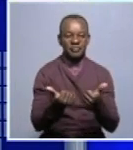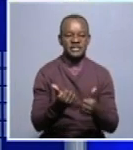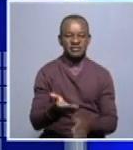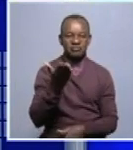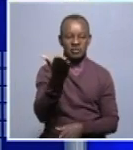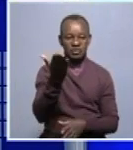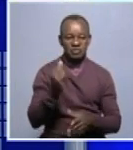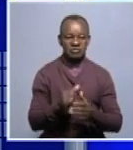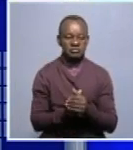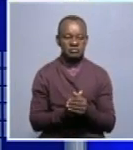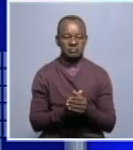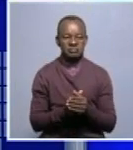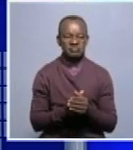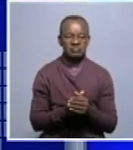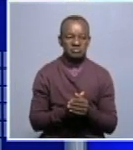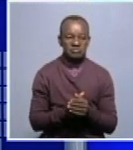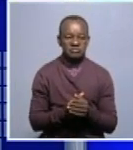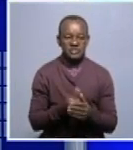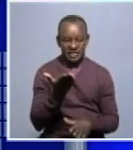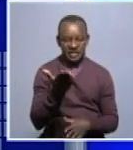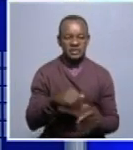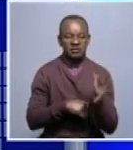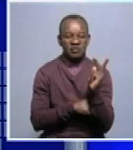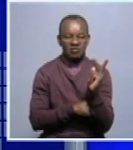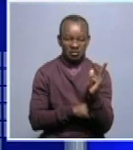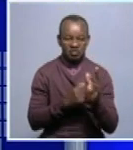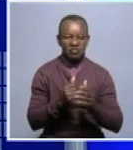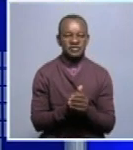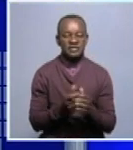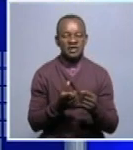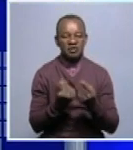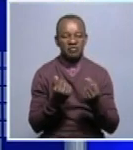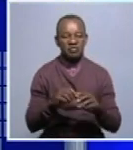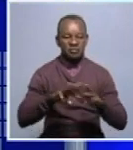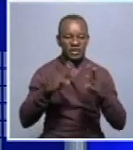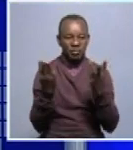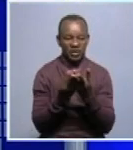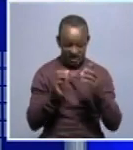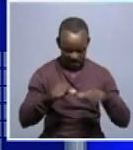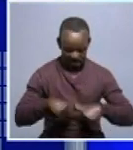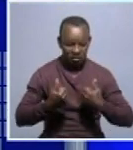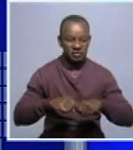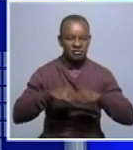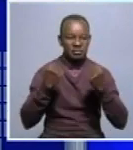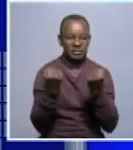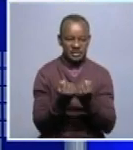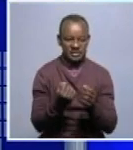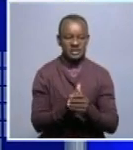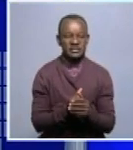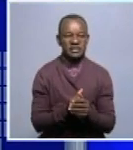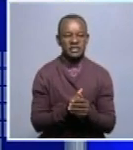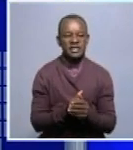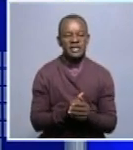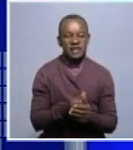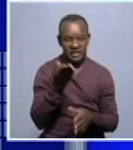Dr. Sirak Hailu, the WHO Medical Officer for Reproductive Health and the member of the Laboratory Services for COVID-19